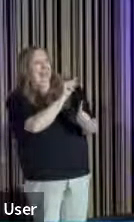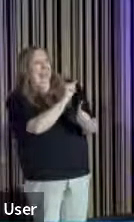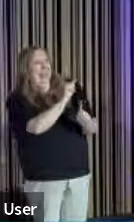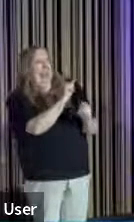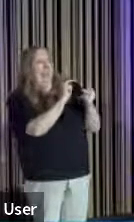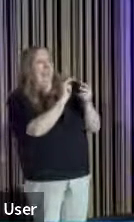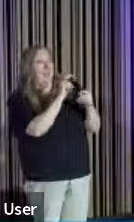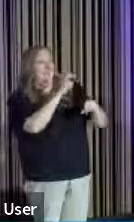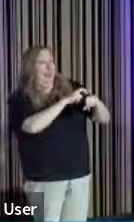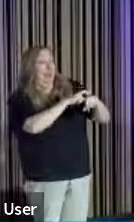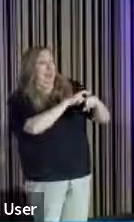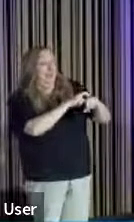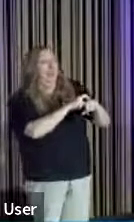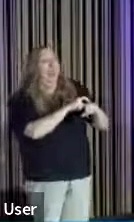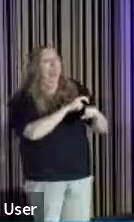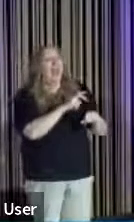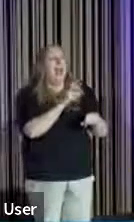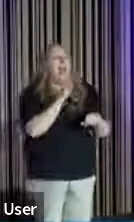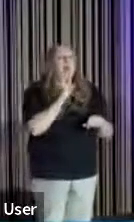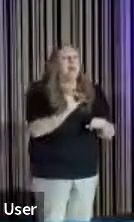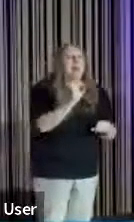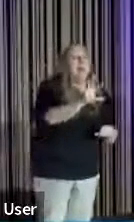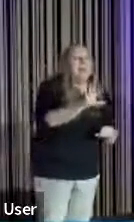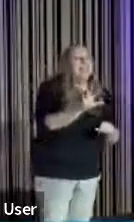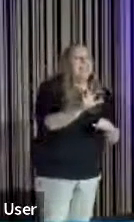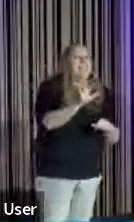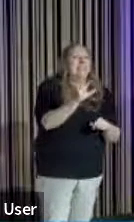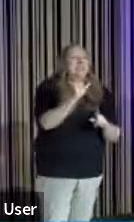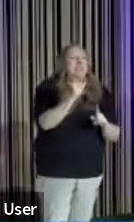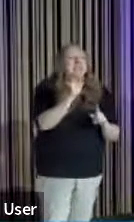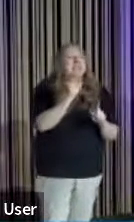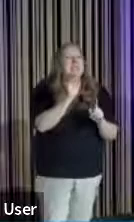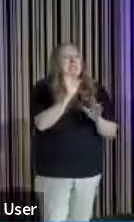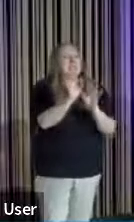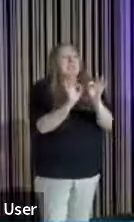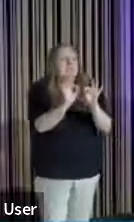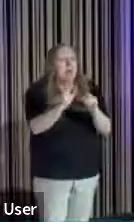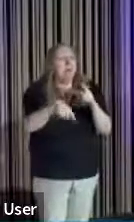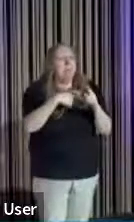2 minutes to tease you with the RNA virus and giant virus stories.